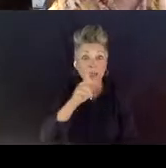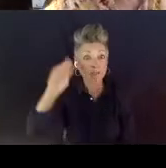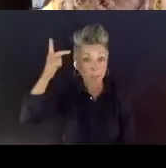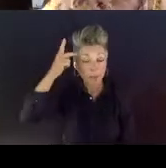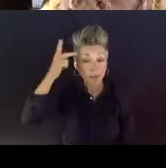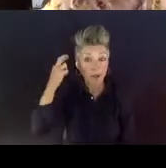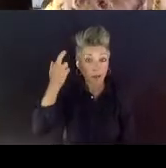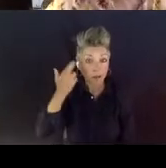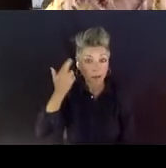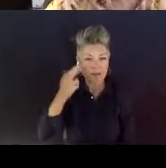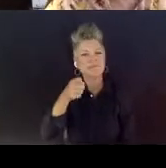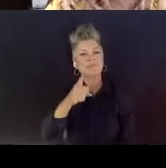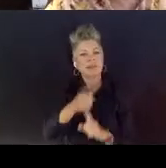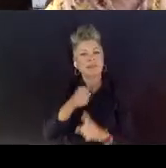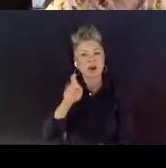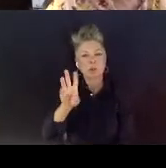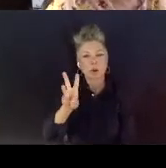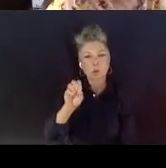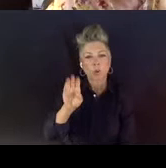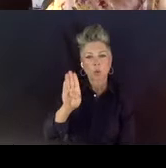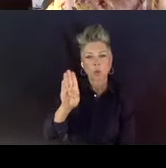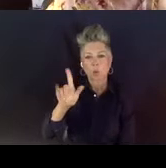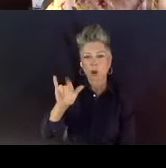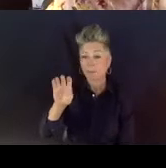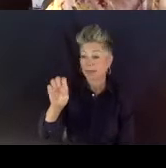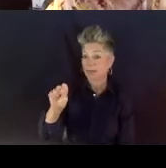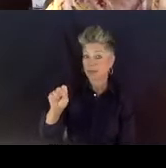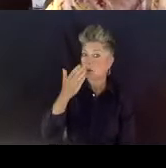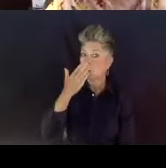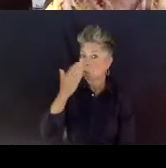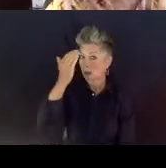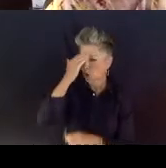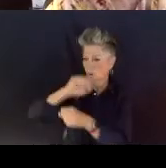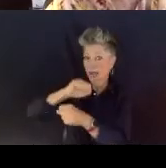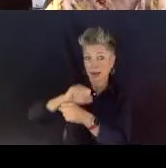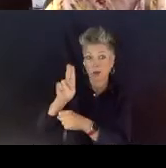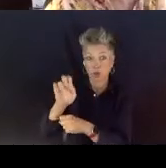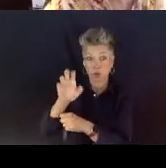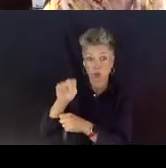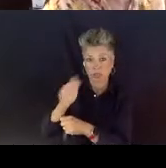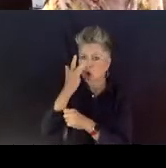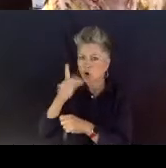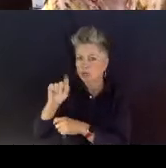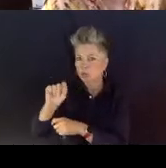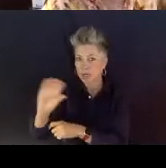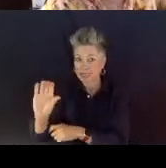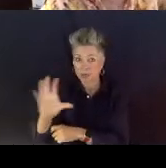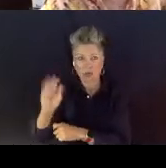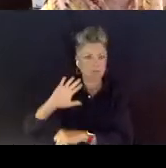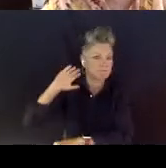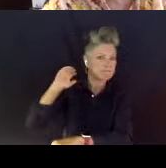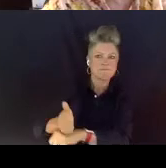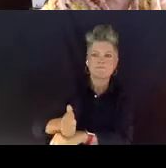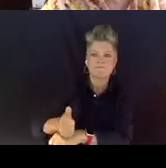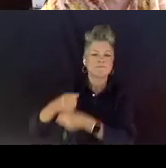the Wobblies, a well-known labor union of the early 20th century, and they had staged a protest